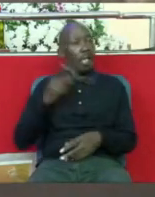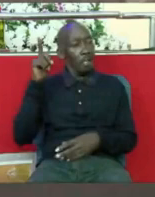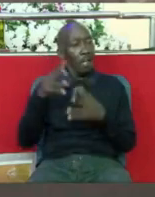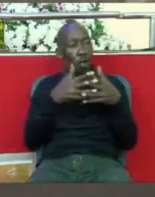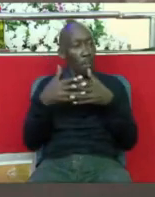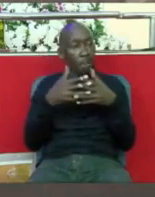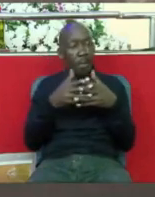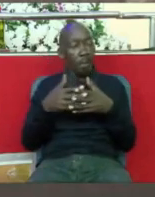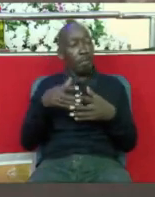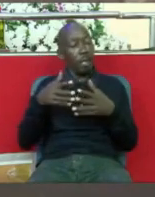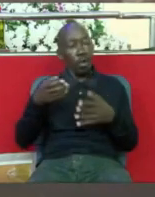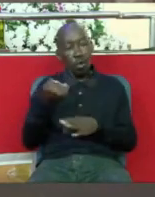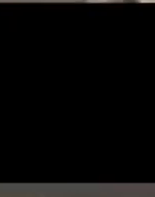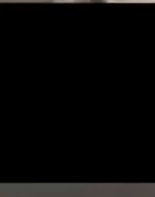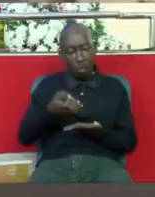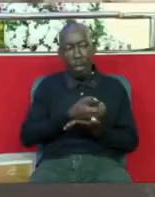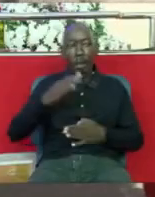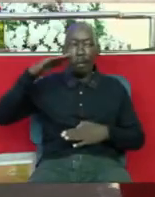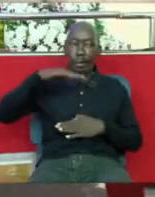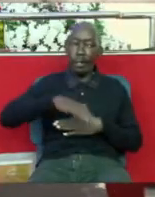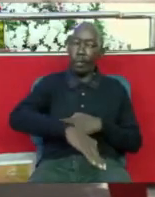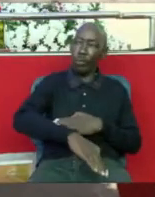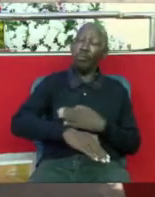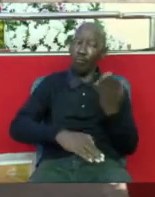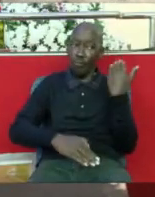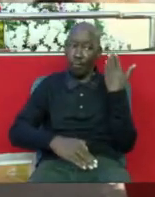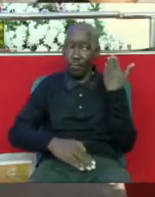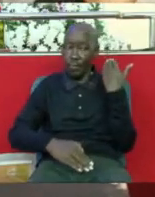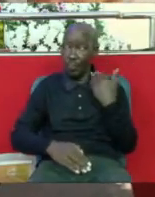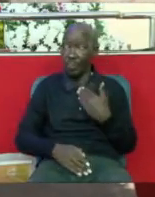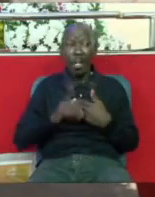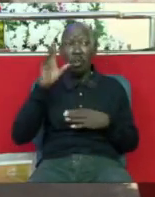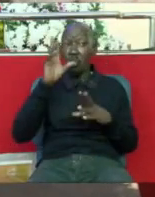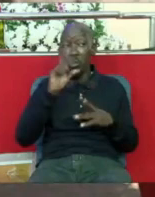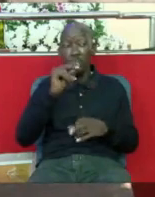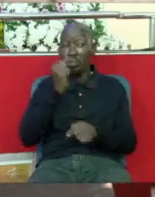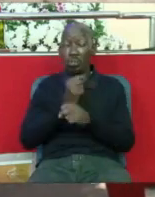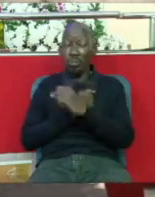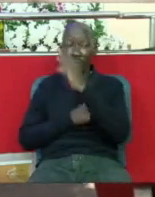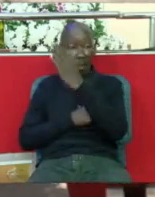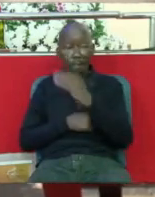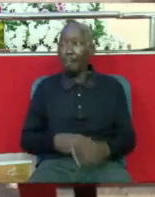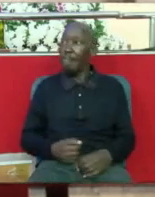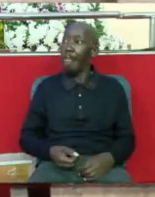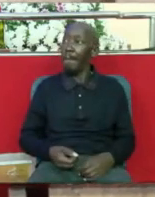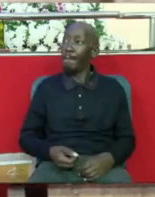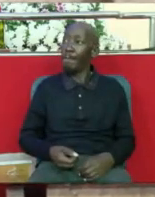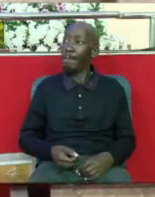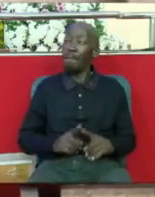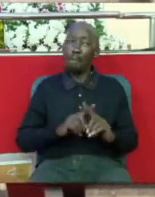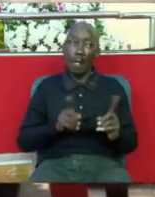US was down. Na hapo ni wakati ambapo uchumi wa Marekani ulikuwa chini. There were no jobs. Hakukuwa na kazi.